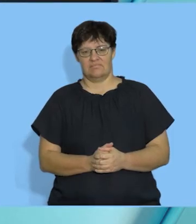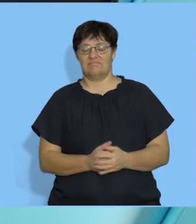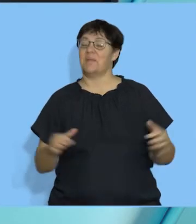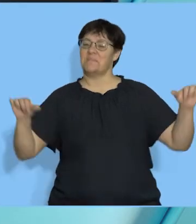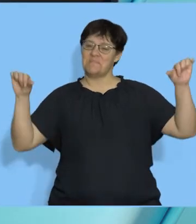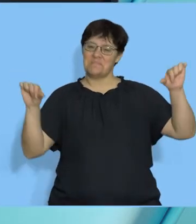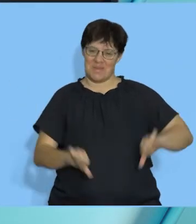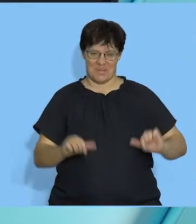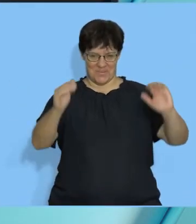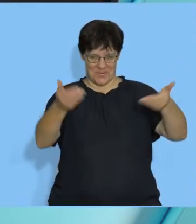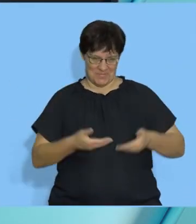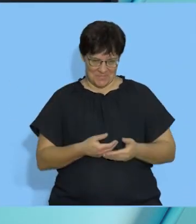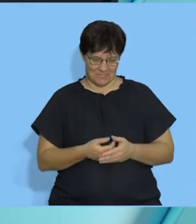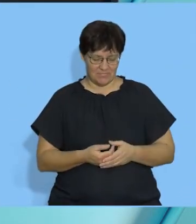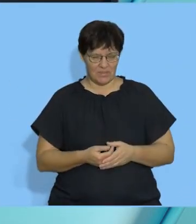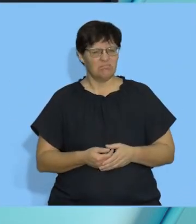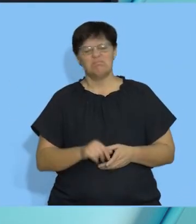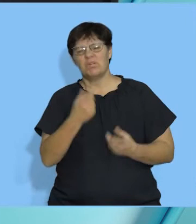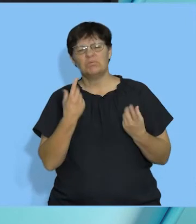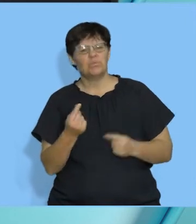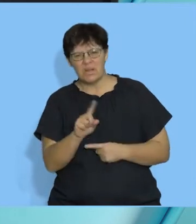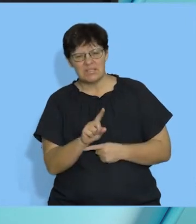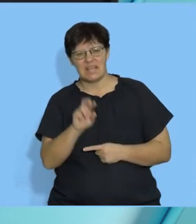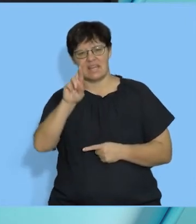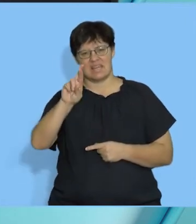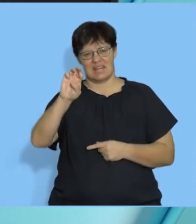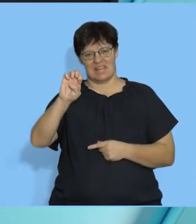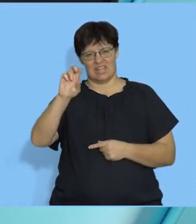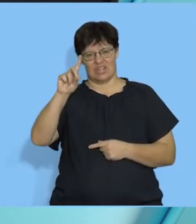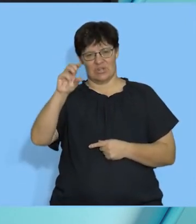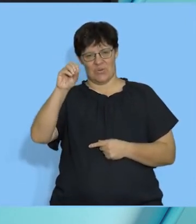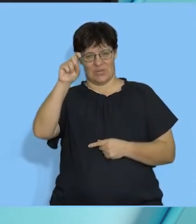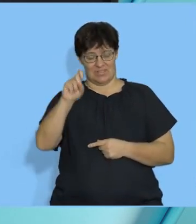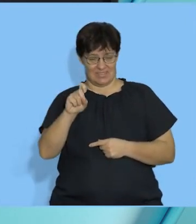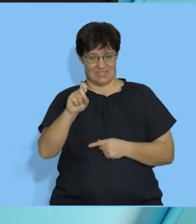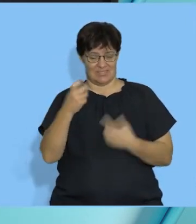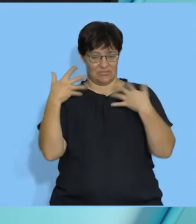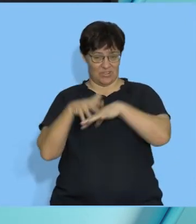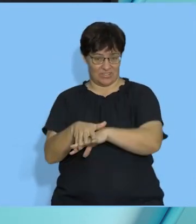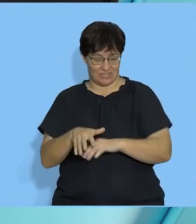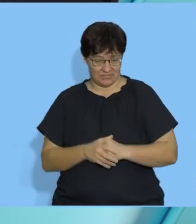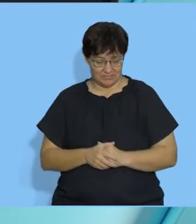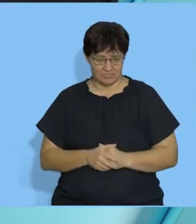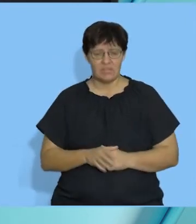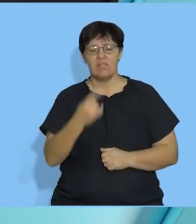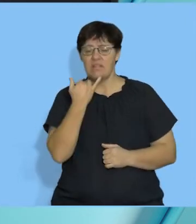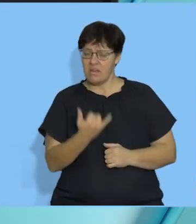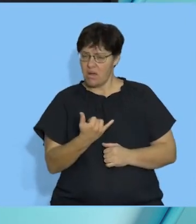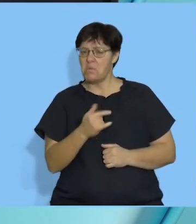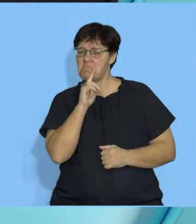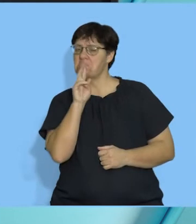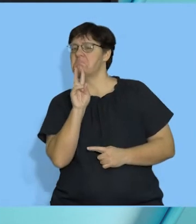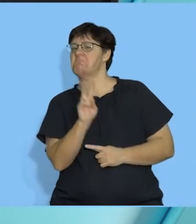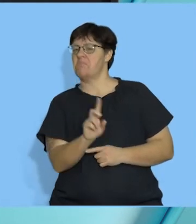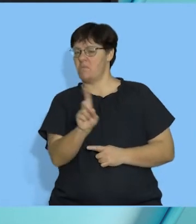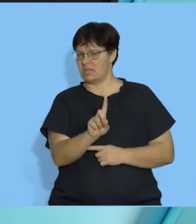Welcome back to our session. We're still working with redox reaction. Now we have arrived at a point where we appreciate that